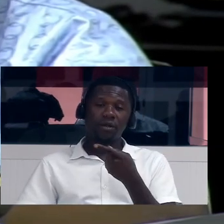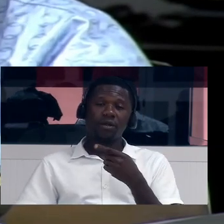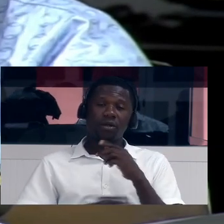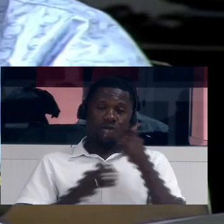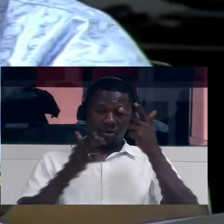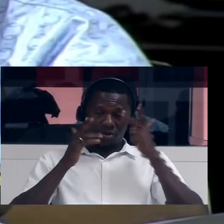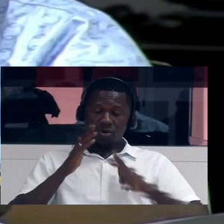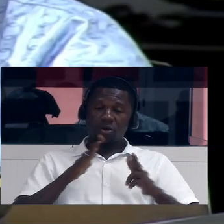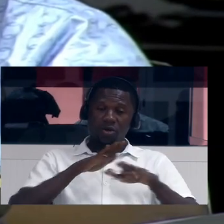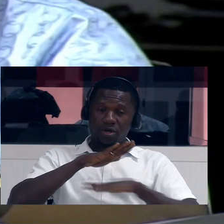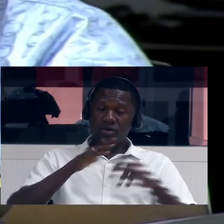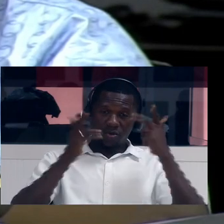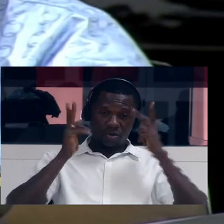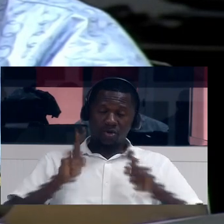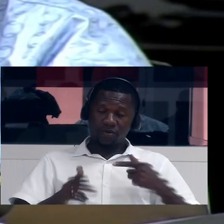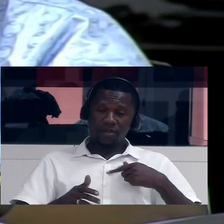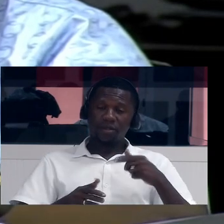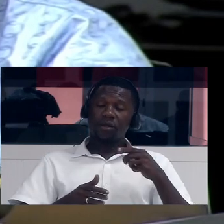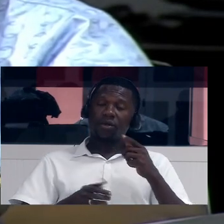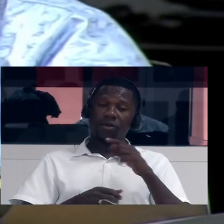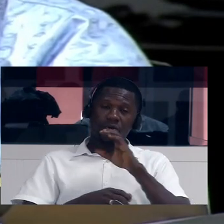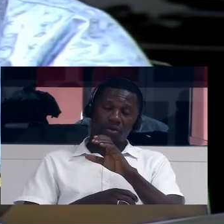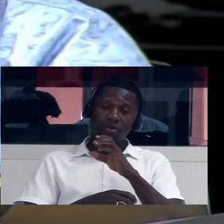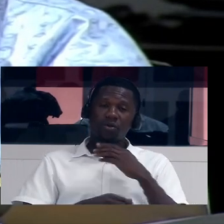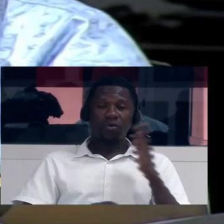countries to lie on the earth. It is.